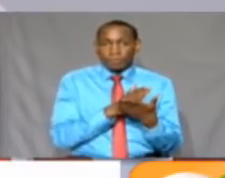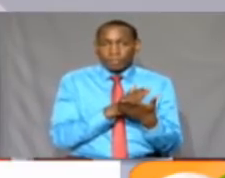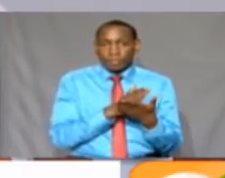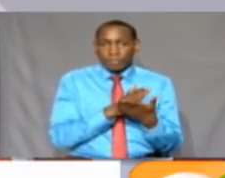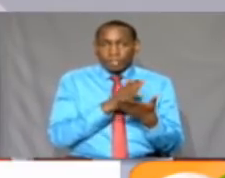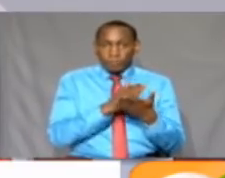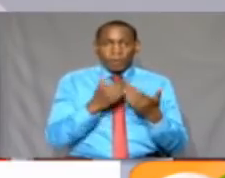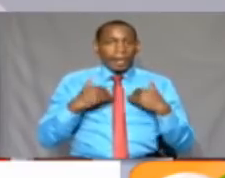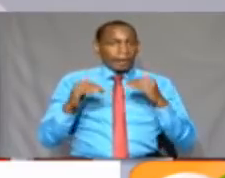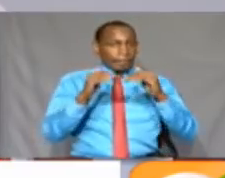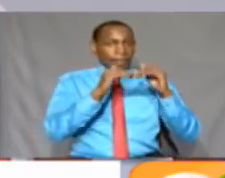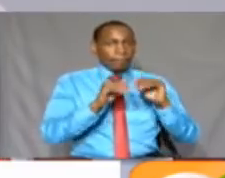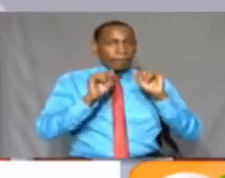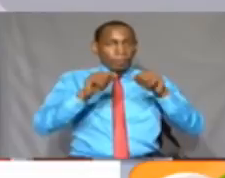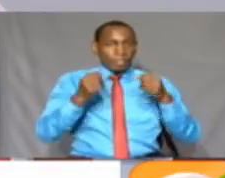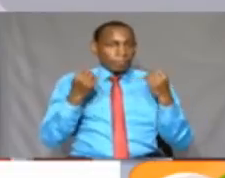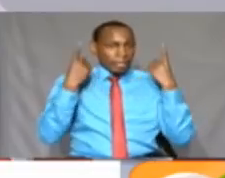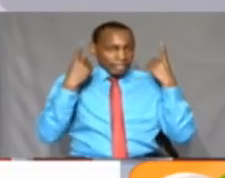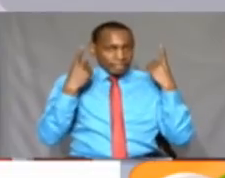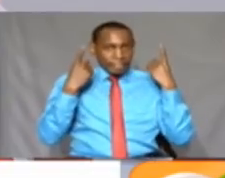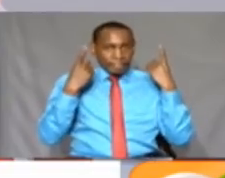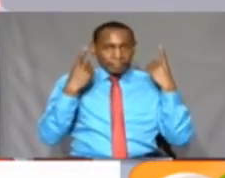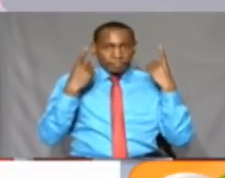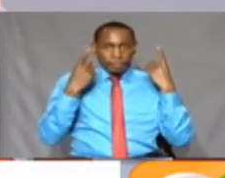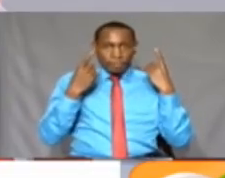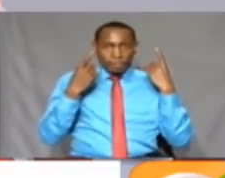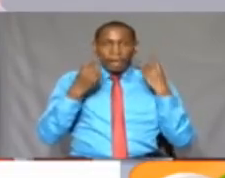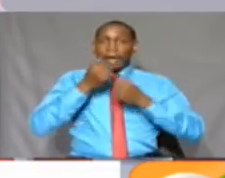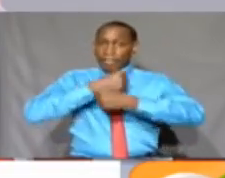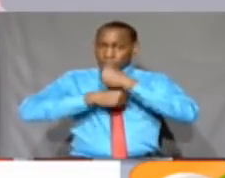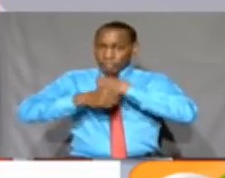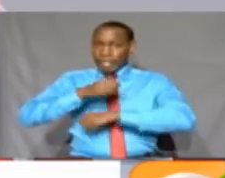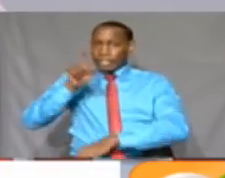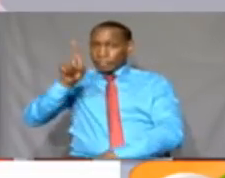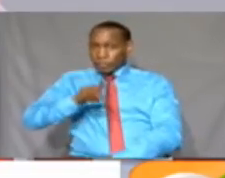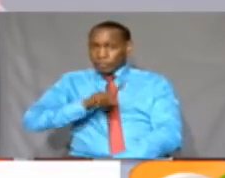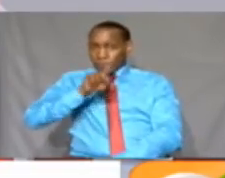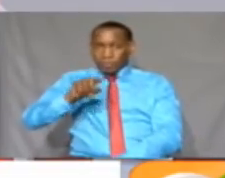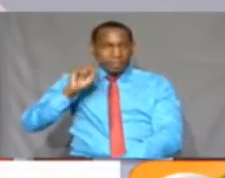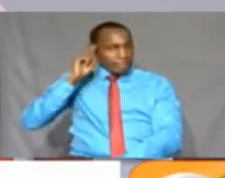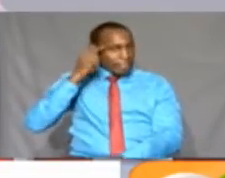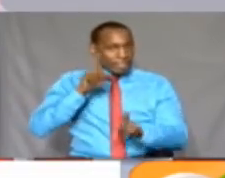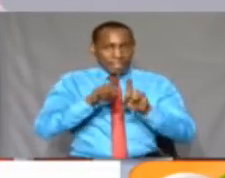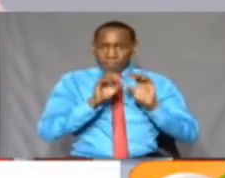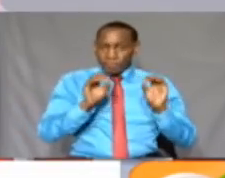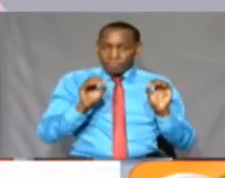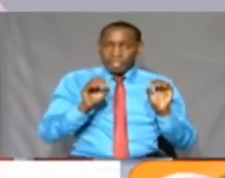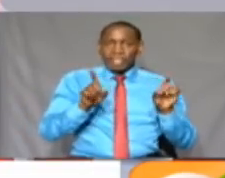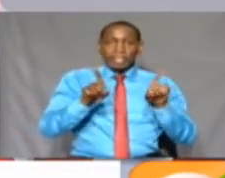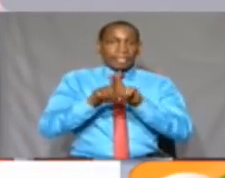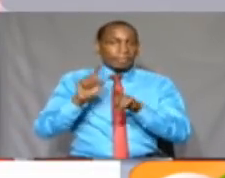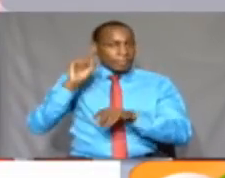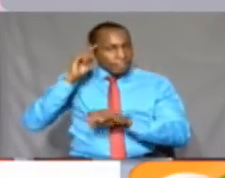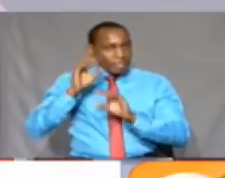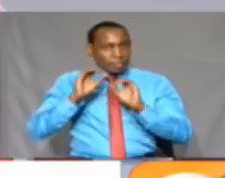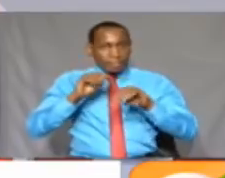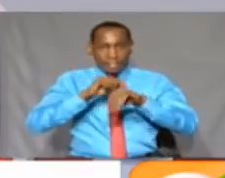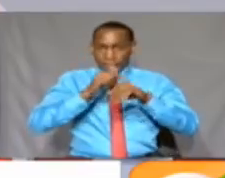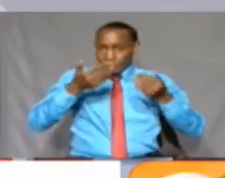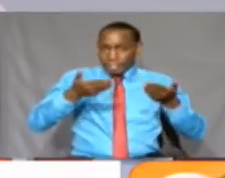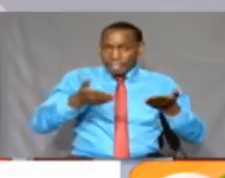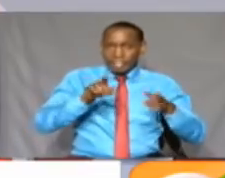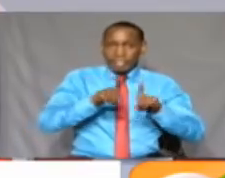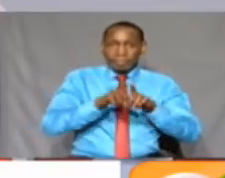was he at a state that he could understand that what he was doing was wrong. And I don't think he did. And I don't think even now